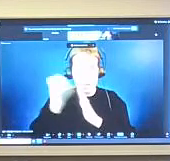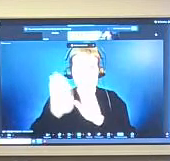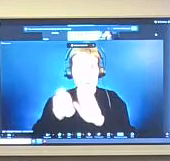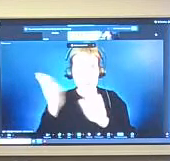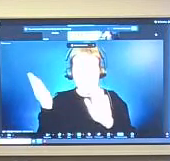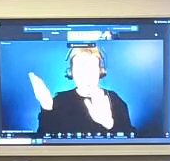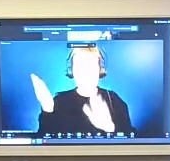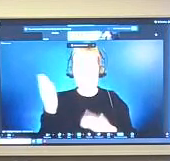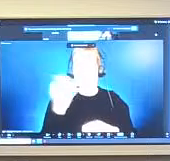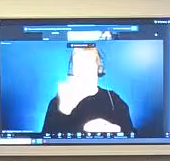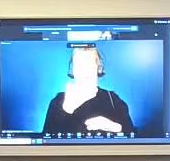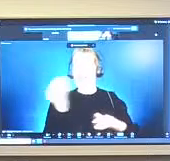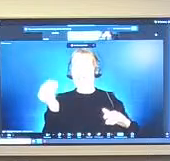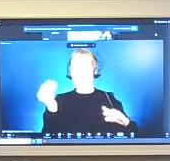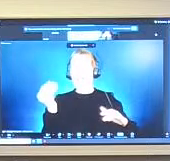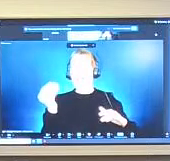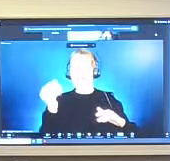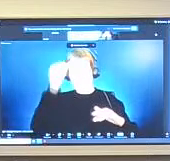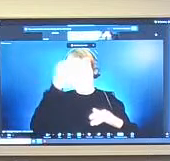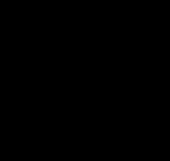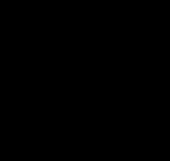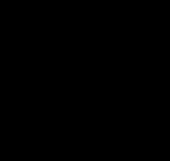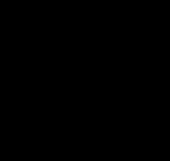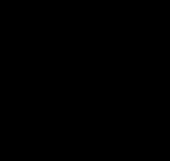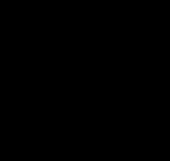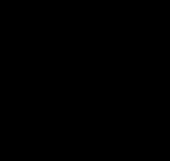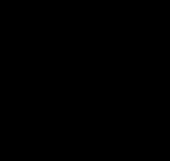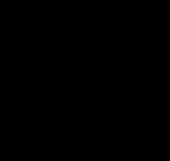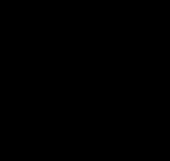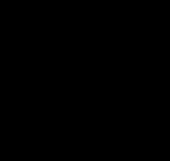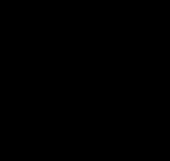men's shower and women's shower.